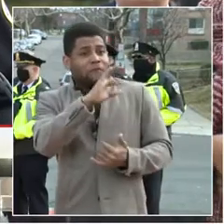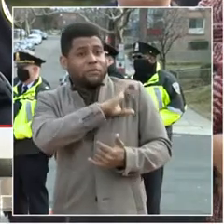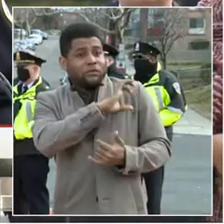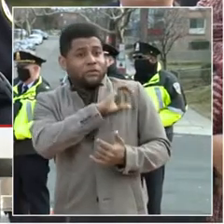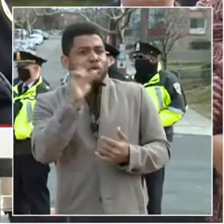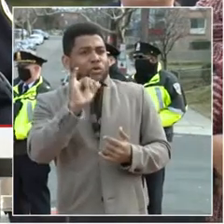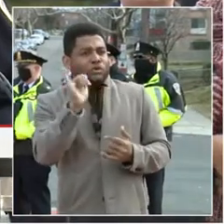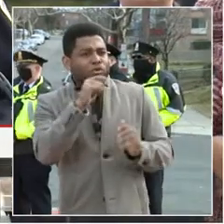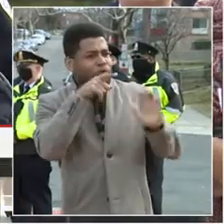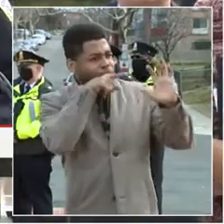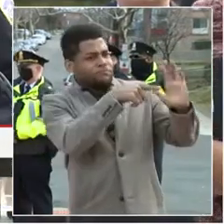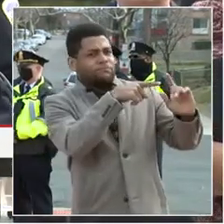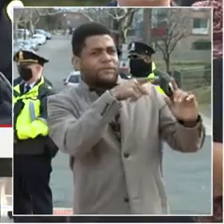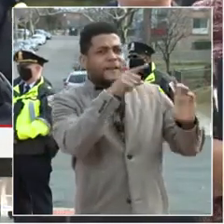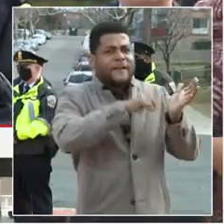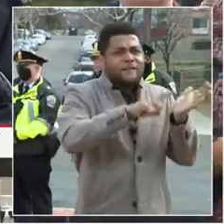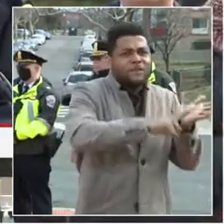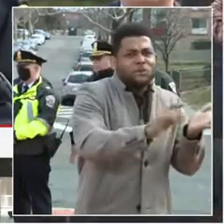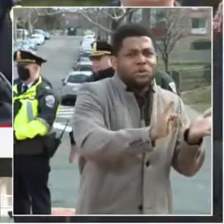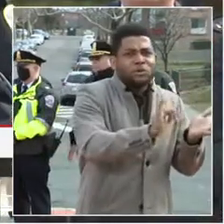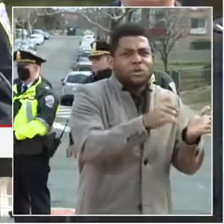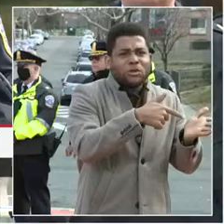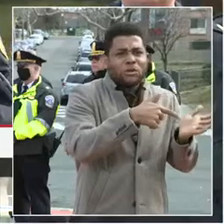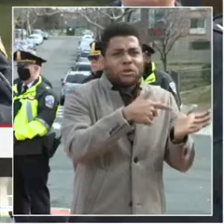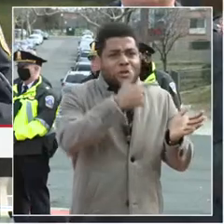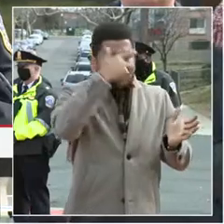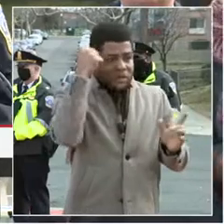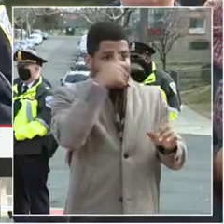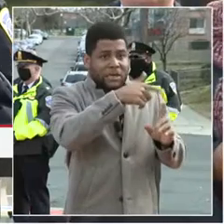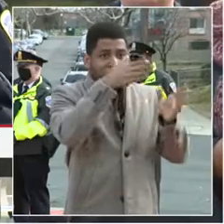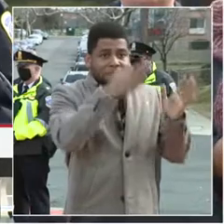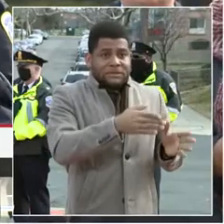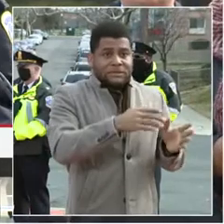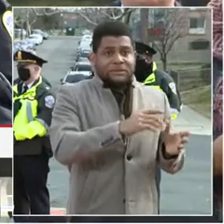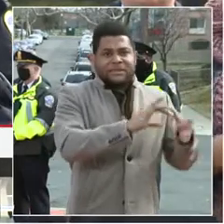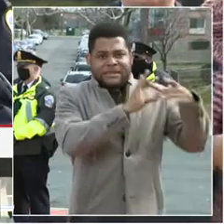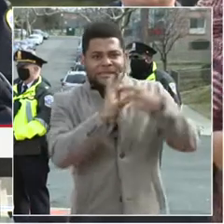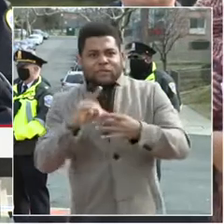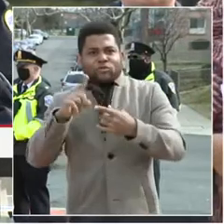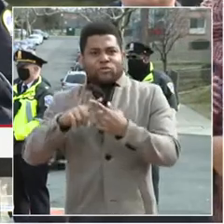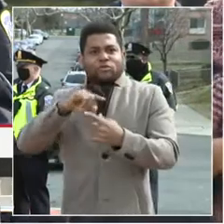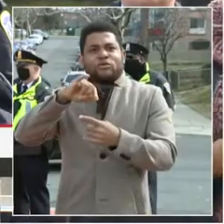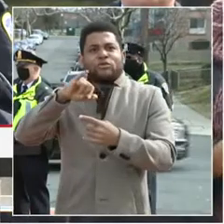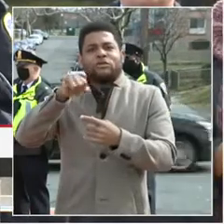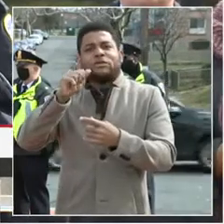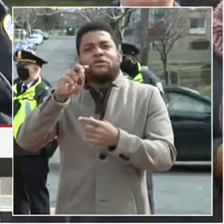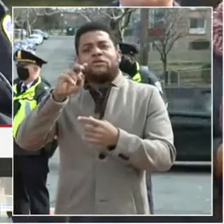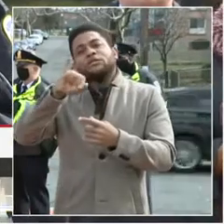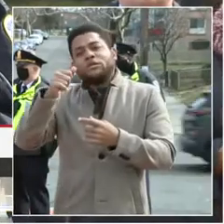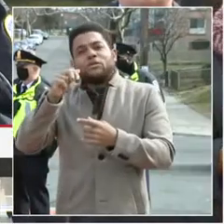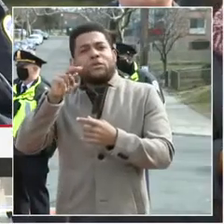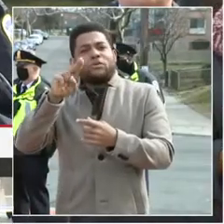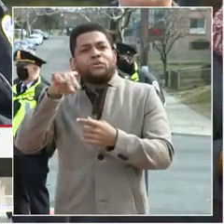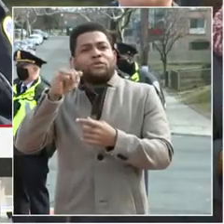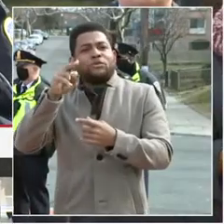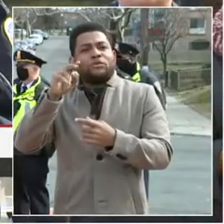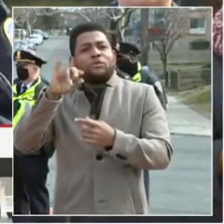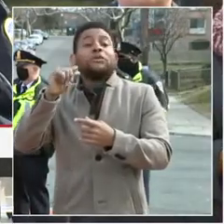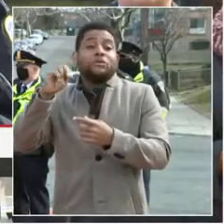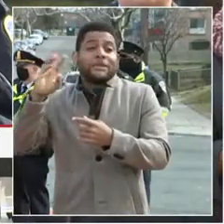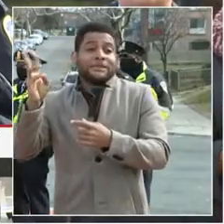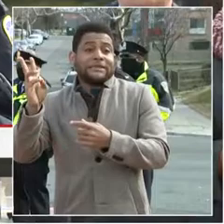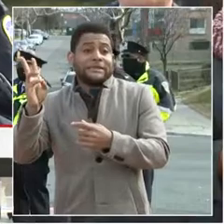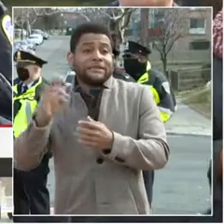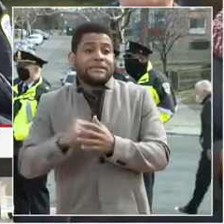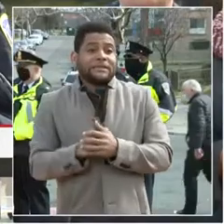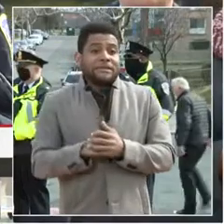Mayor Bowser mentioned that that person may be connected to January 6th. Can you tell us any more about that officer? Well, thank you for that question. If you